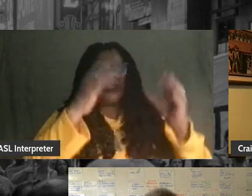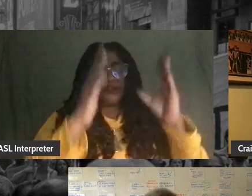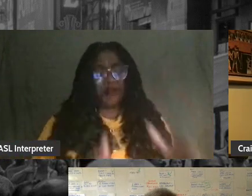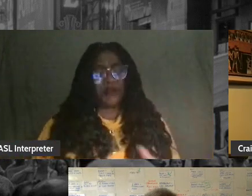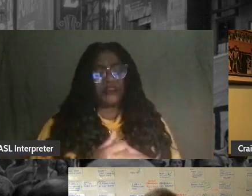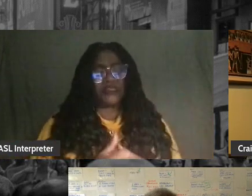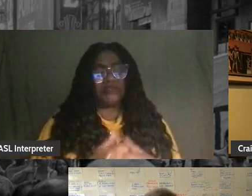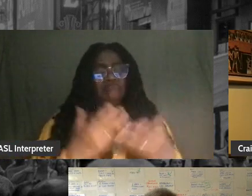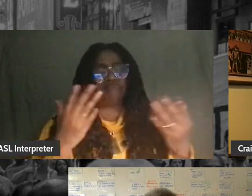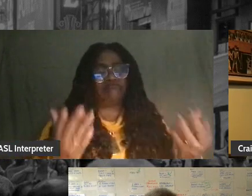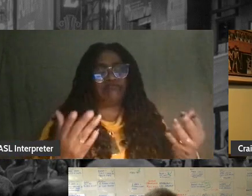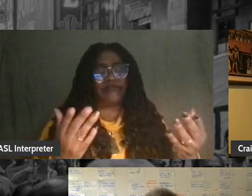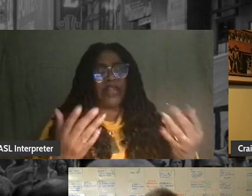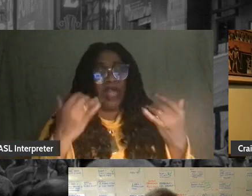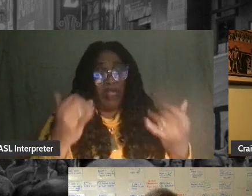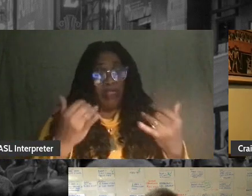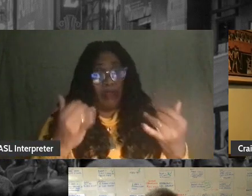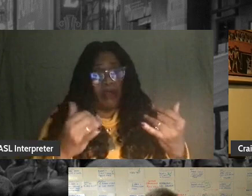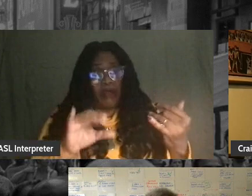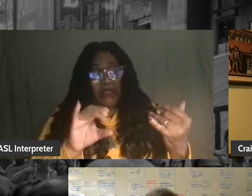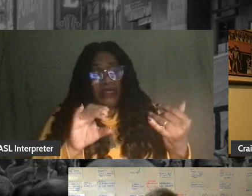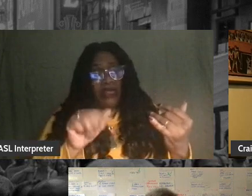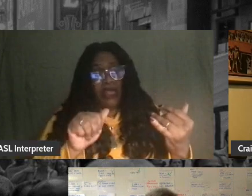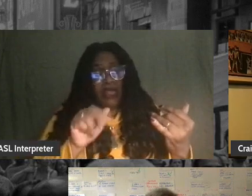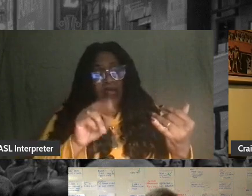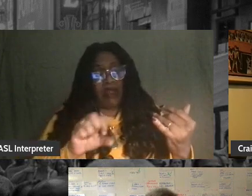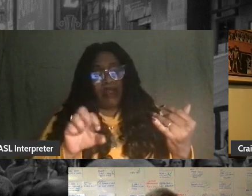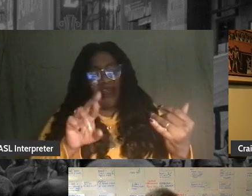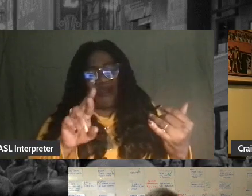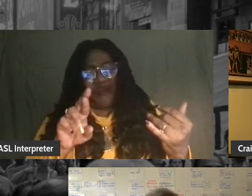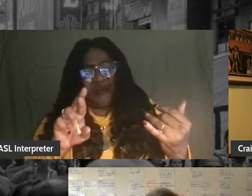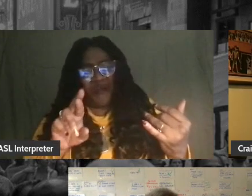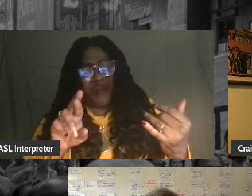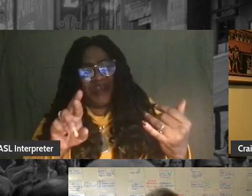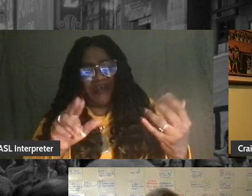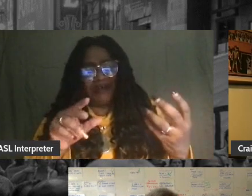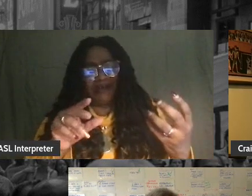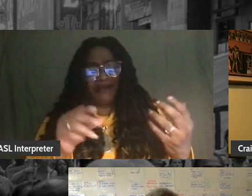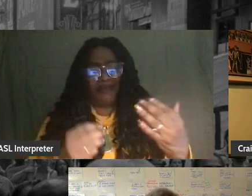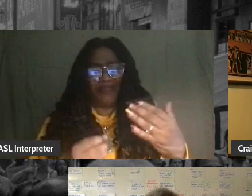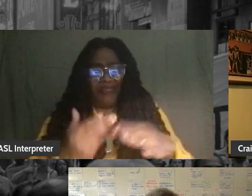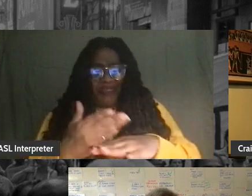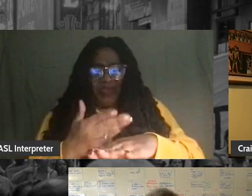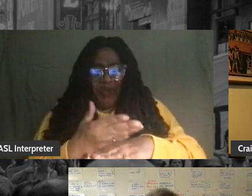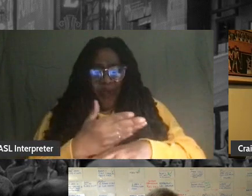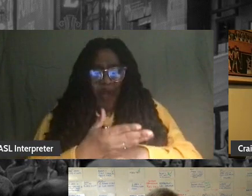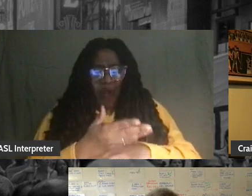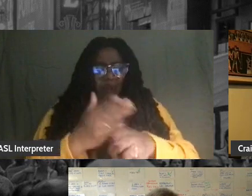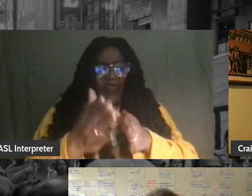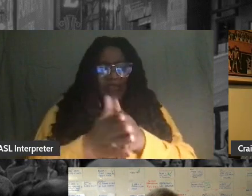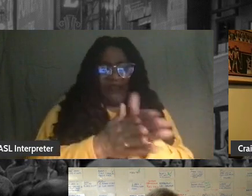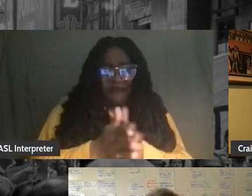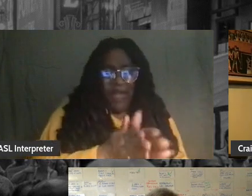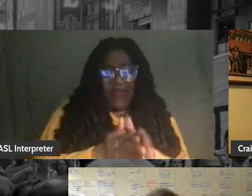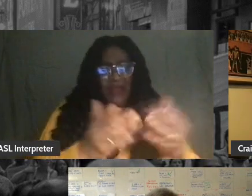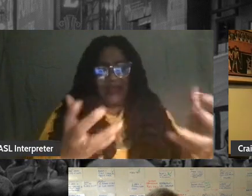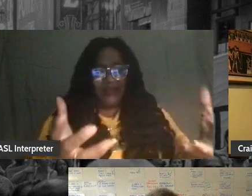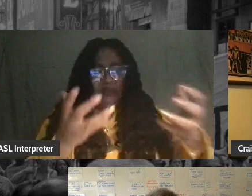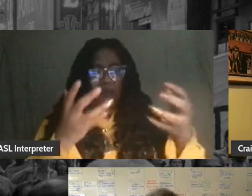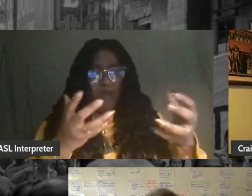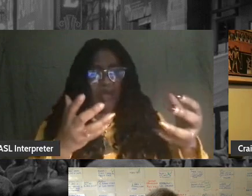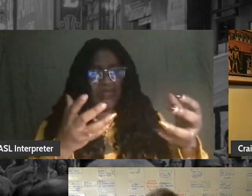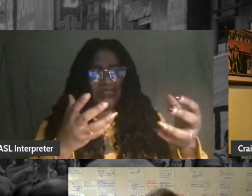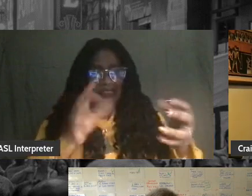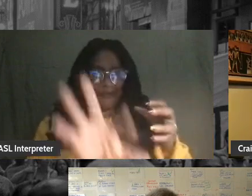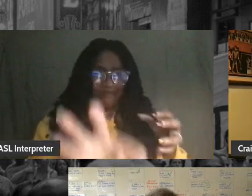what it is about their current careers that drove them and motivated them to want to pursue their career in the arts. And how did they get their